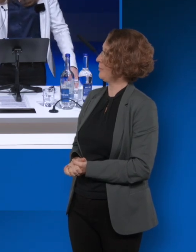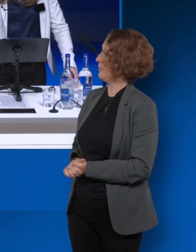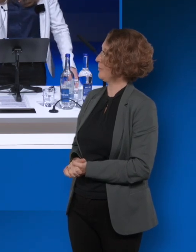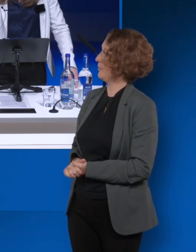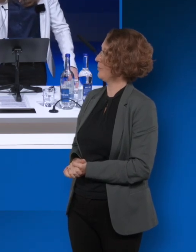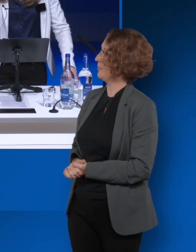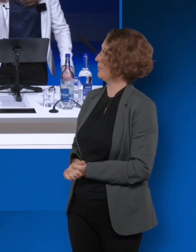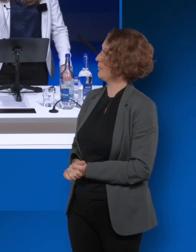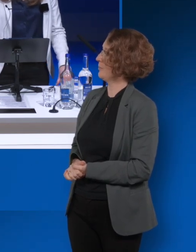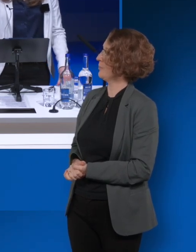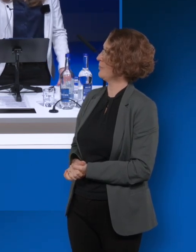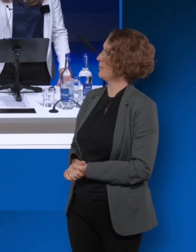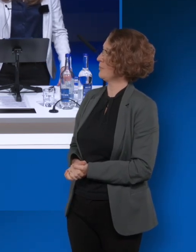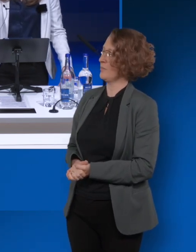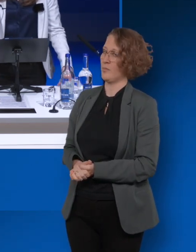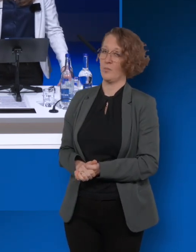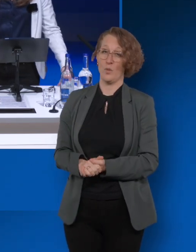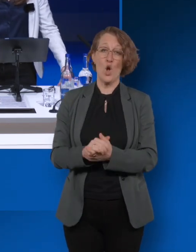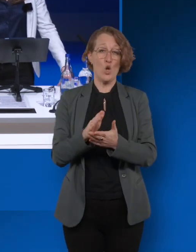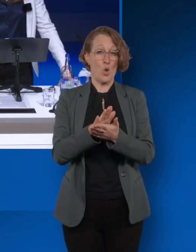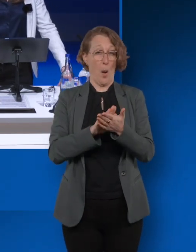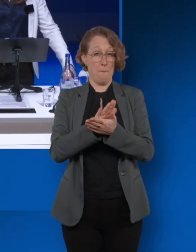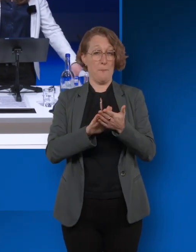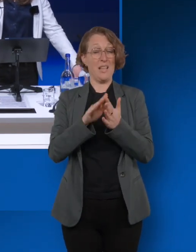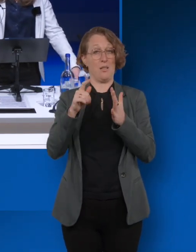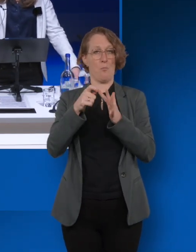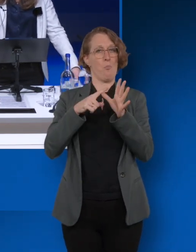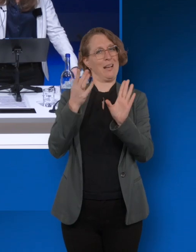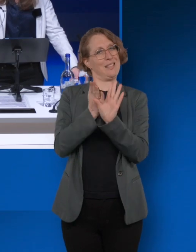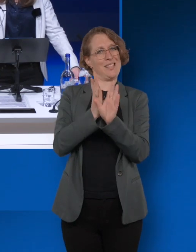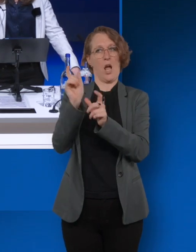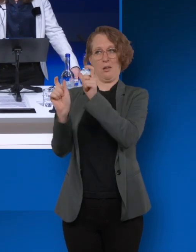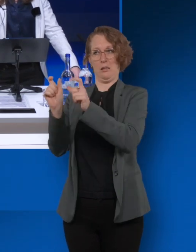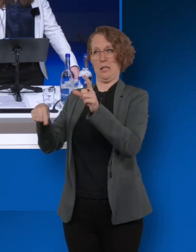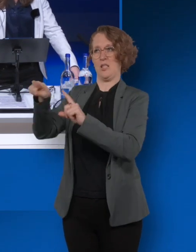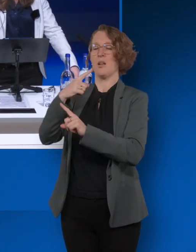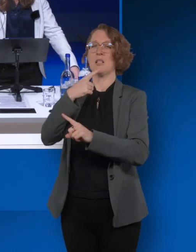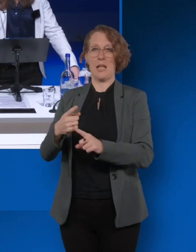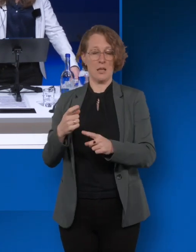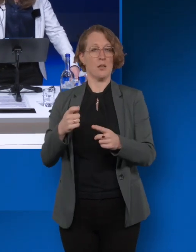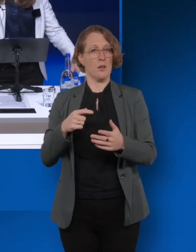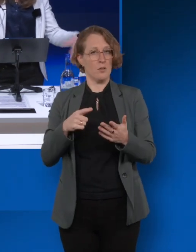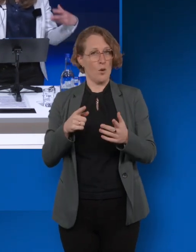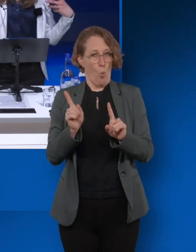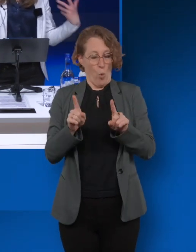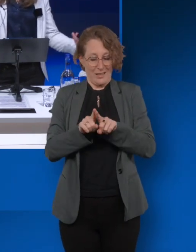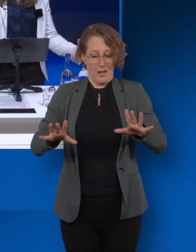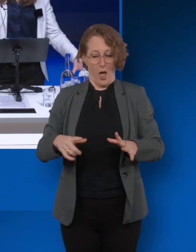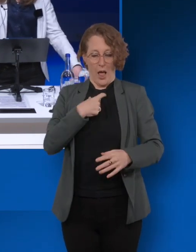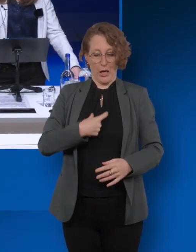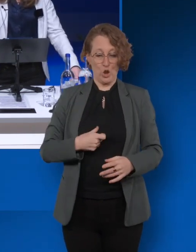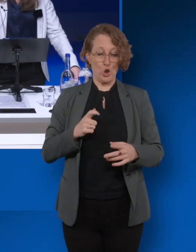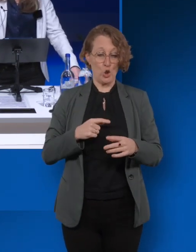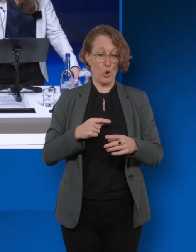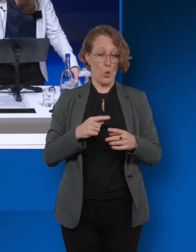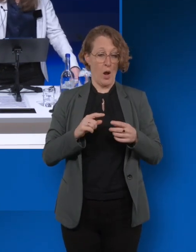theory of experience. And so according to panpsychists, there's something that it is like to be an